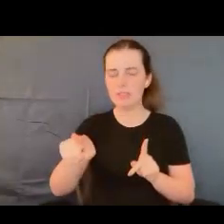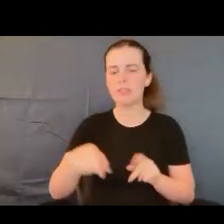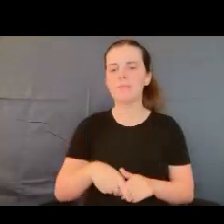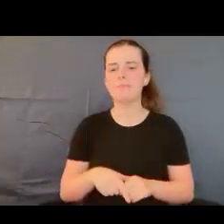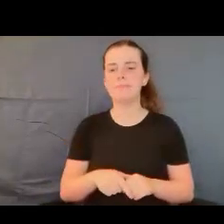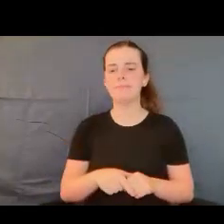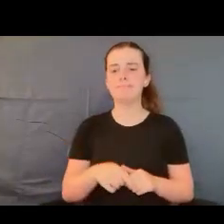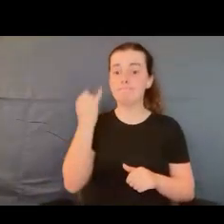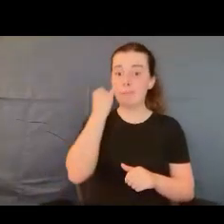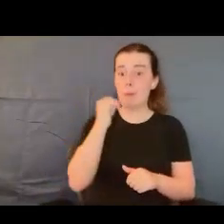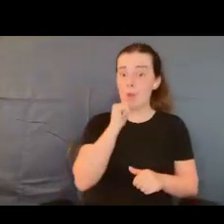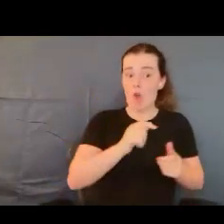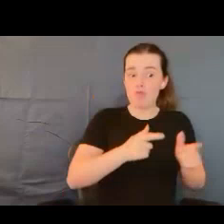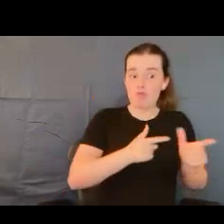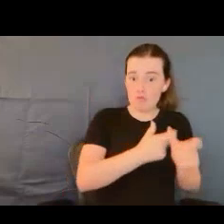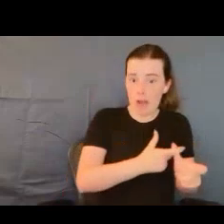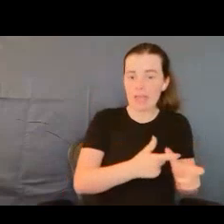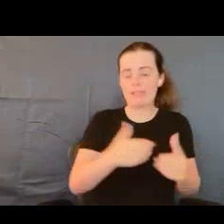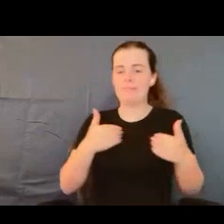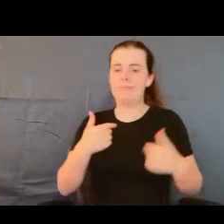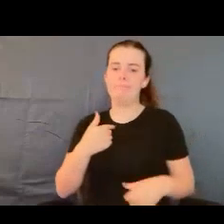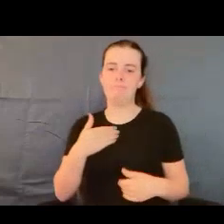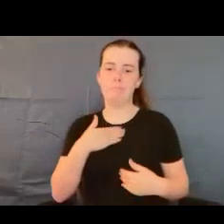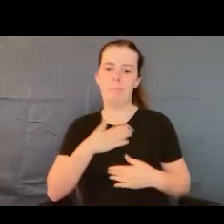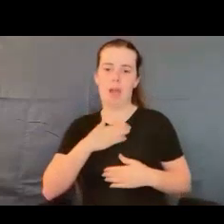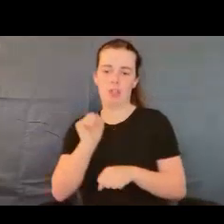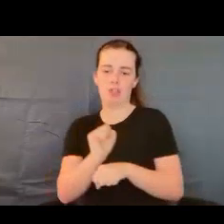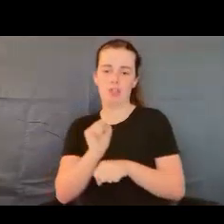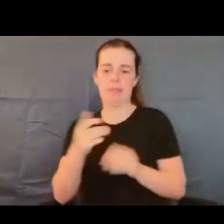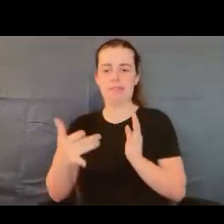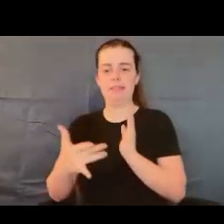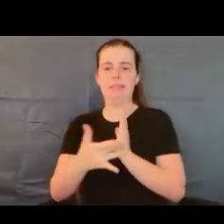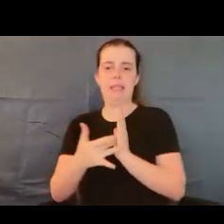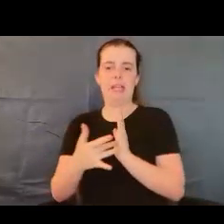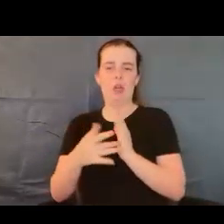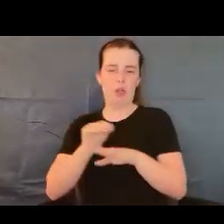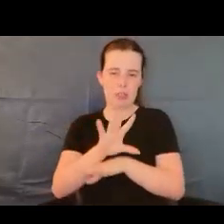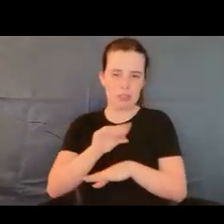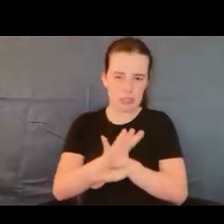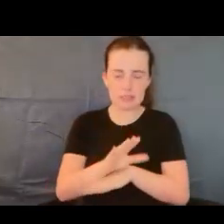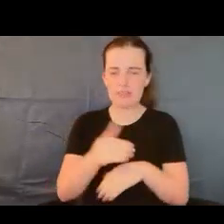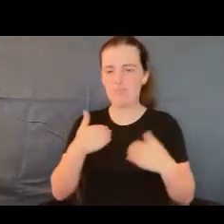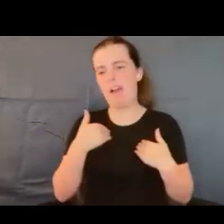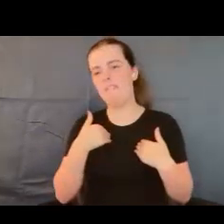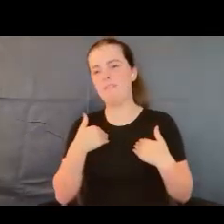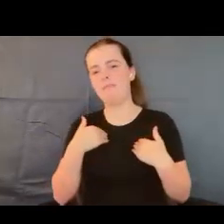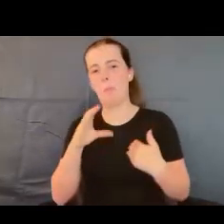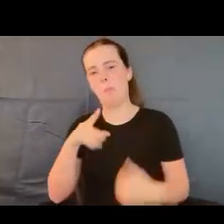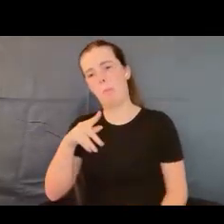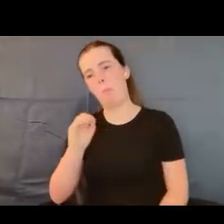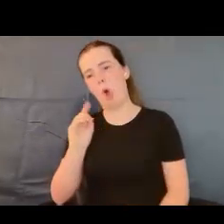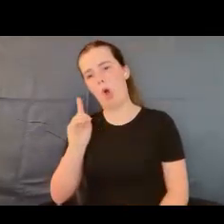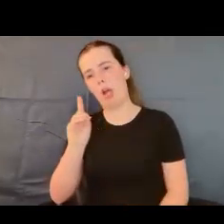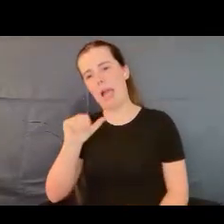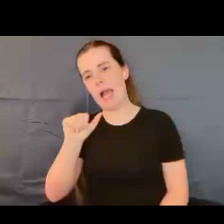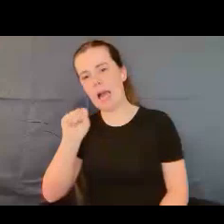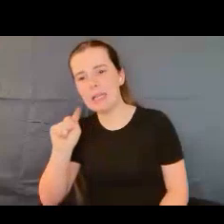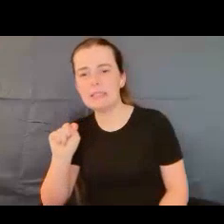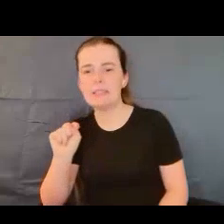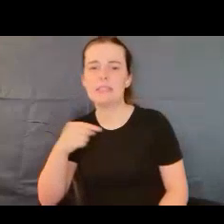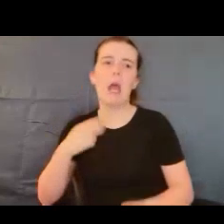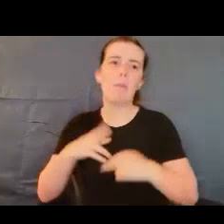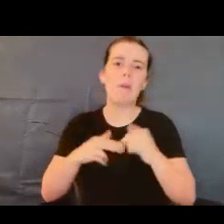am a technical consultant. I coach other runners. I co-host a podcast called The Endurance Drive, and I'm actually currently building Coralta,